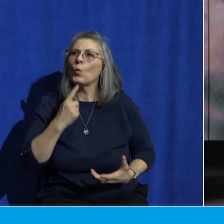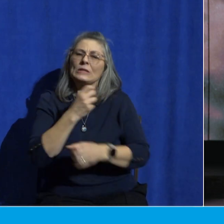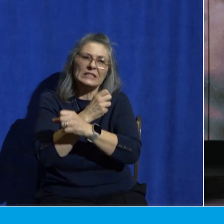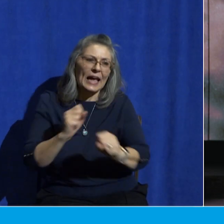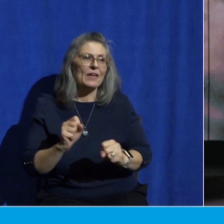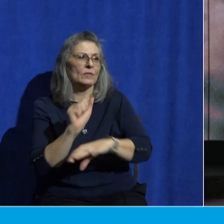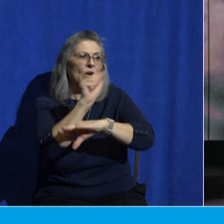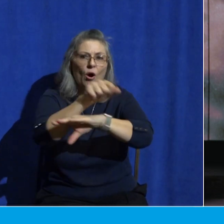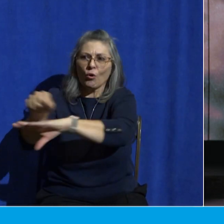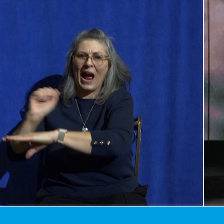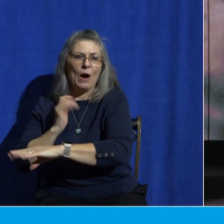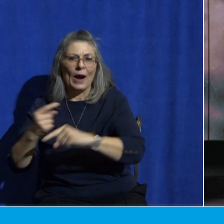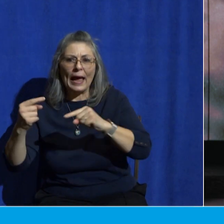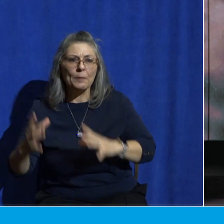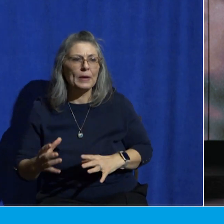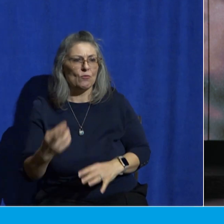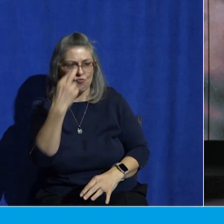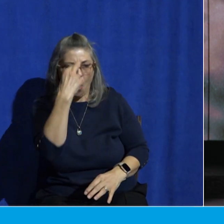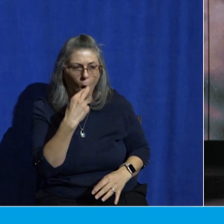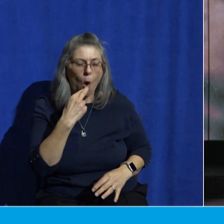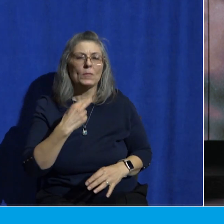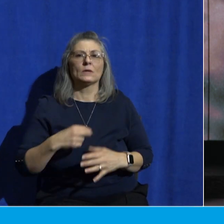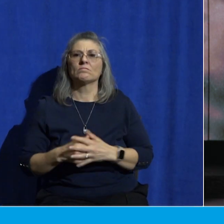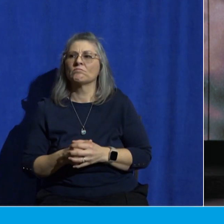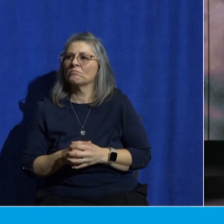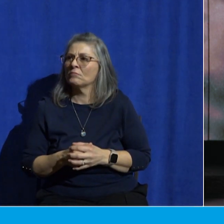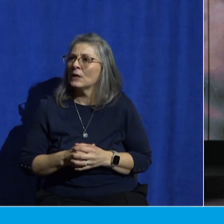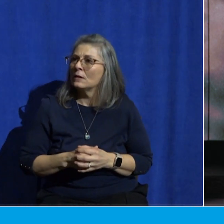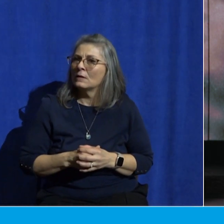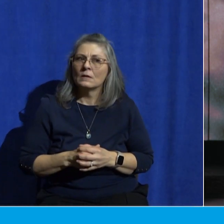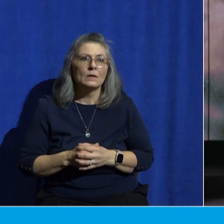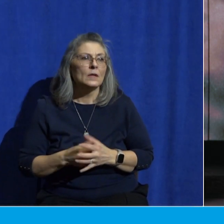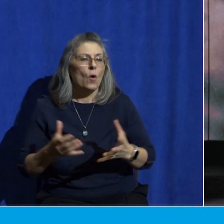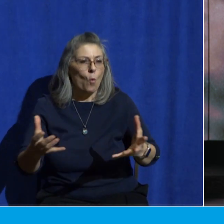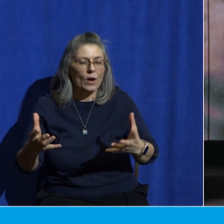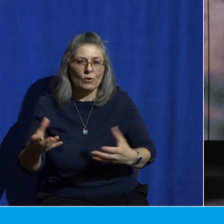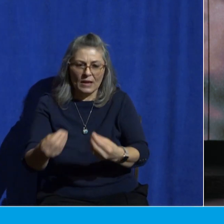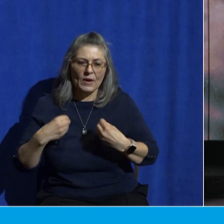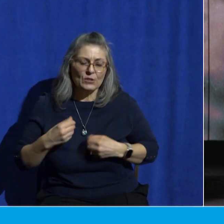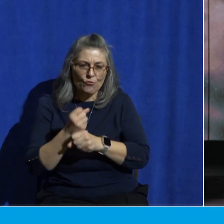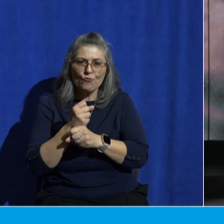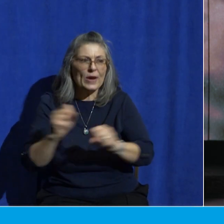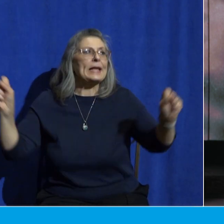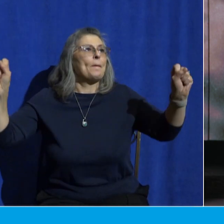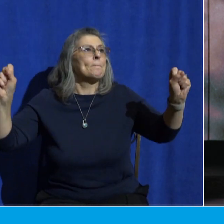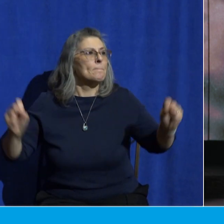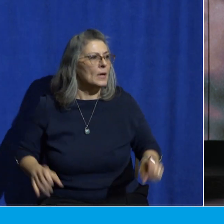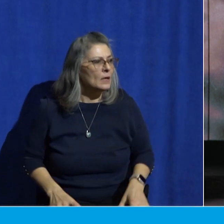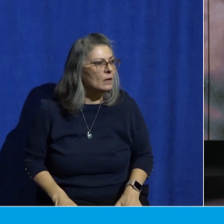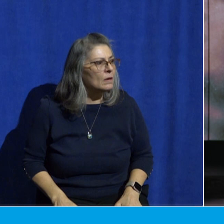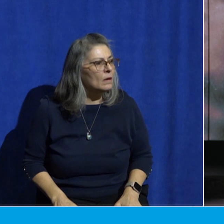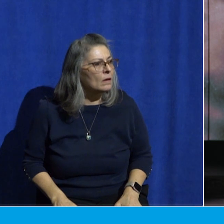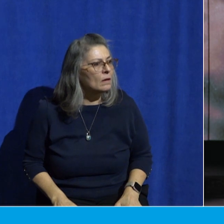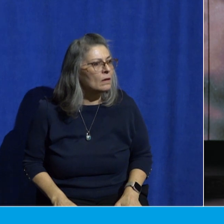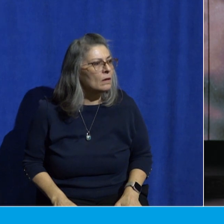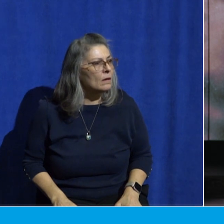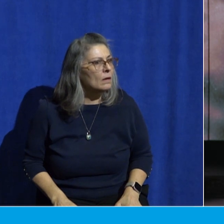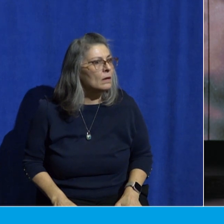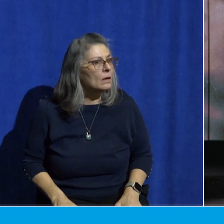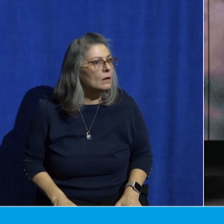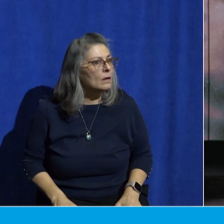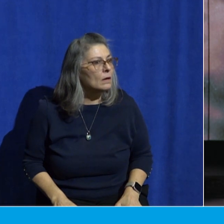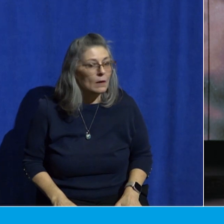enemies, a political messiah who would restore a political kingdom to Israel. And momentum